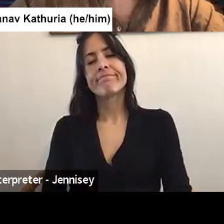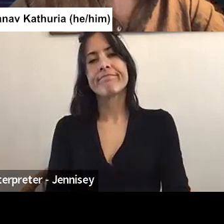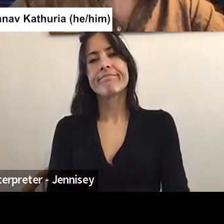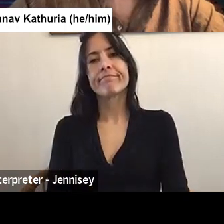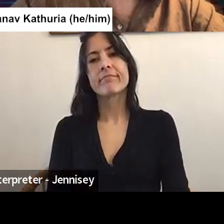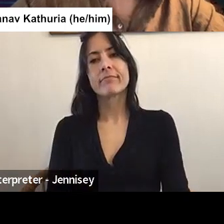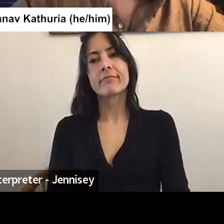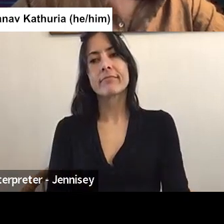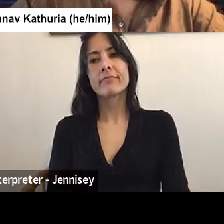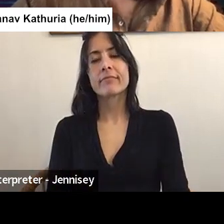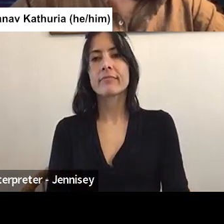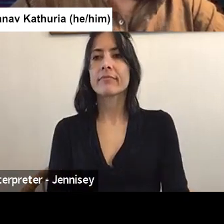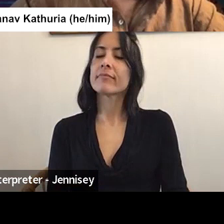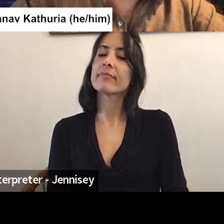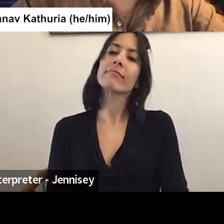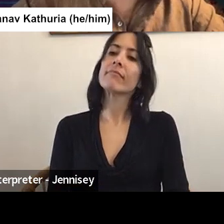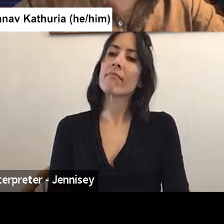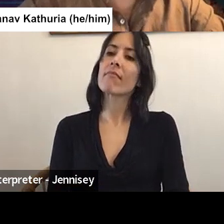Thank you so much for sharing that, Gabriel.